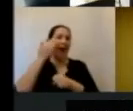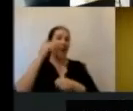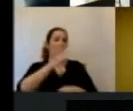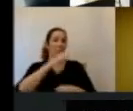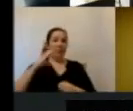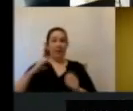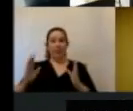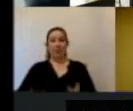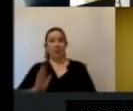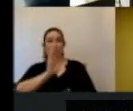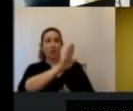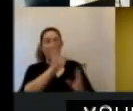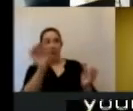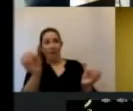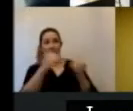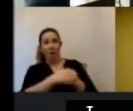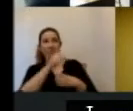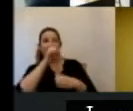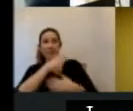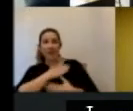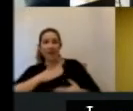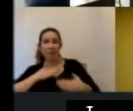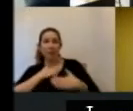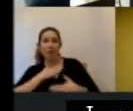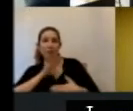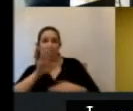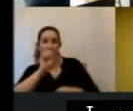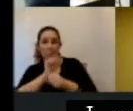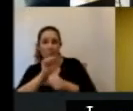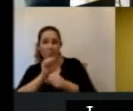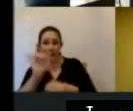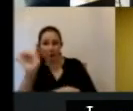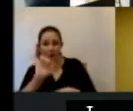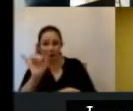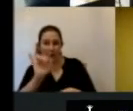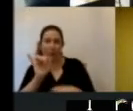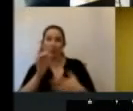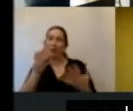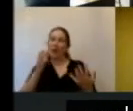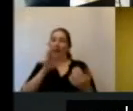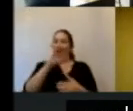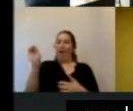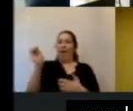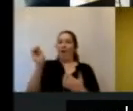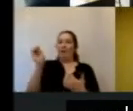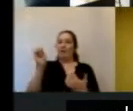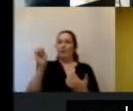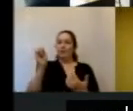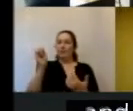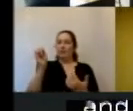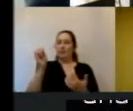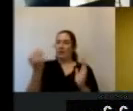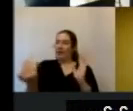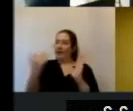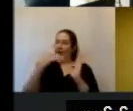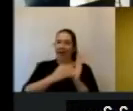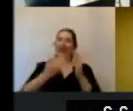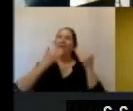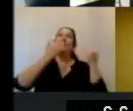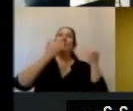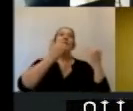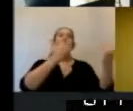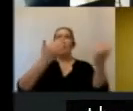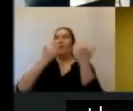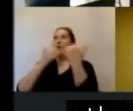for people with disabilities as well. So thank you for that. Sure. And then an